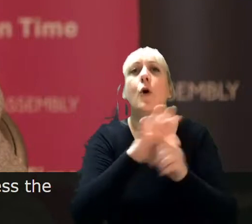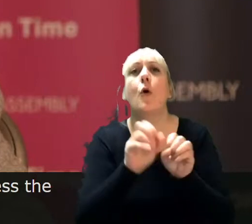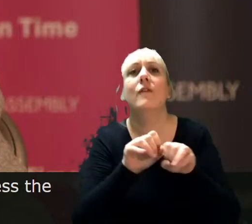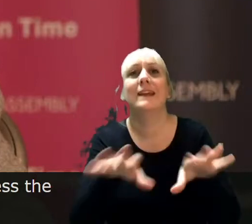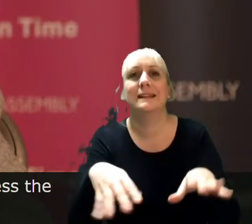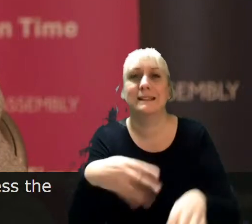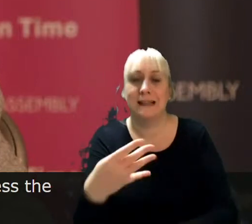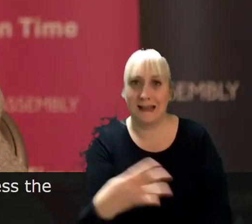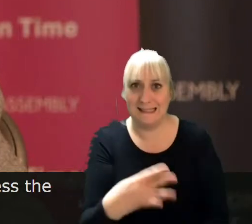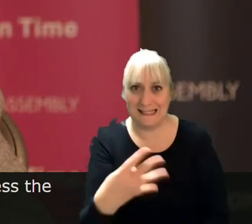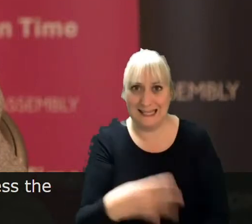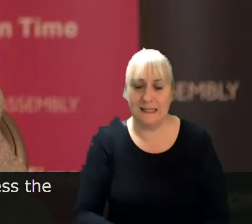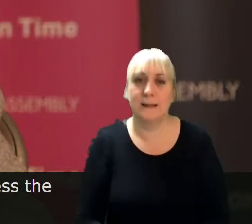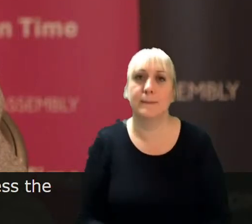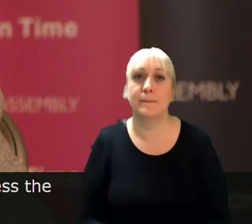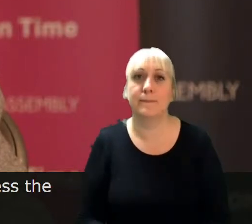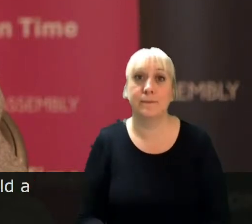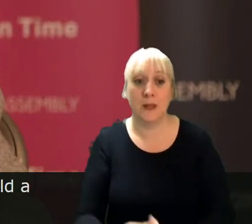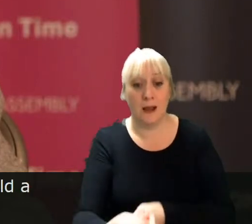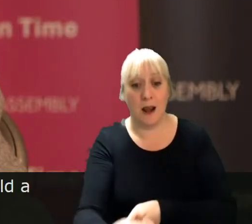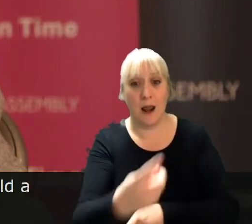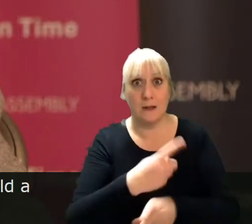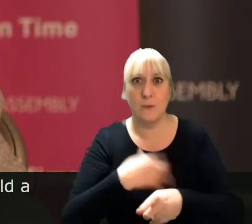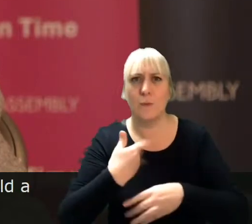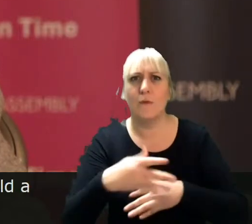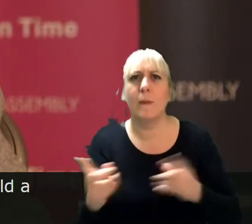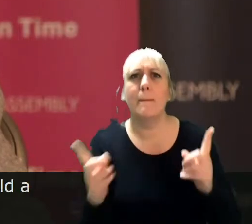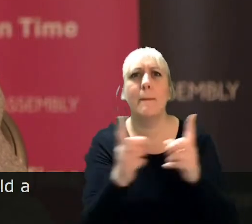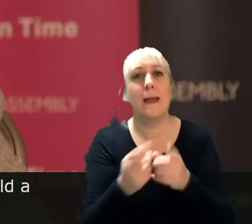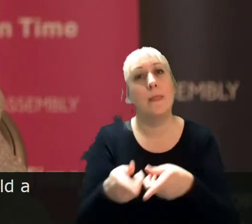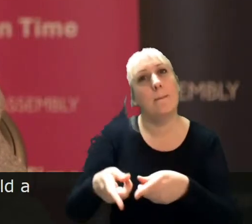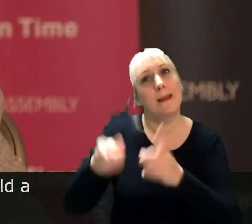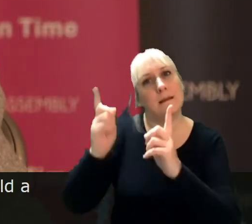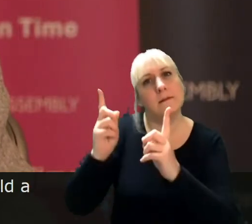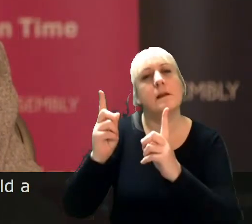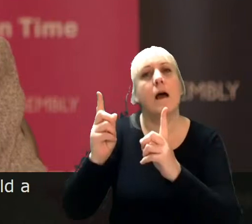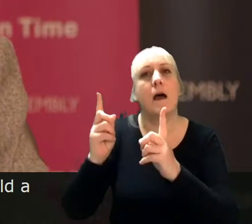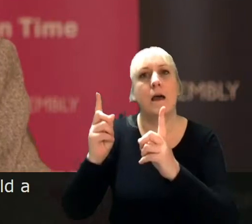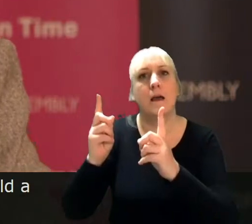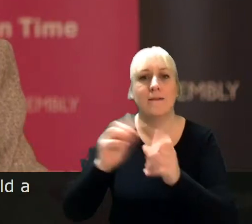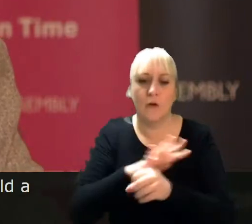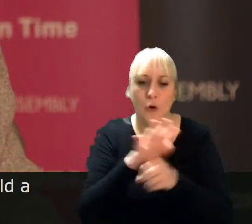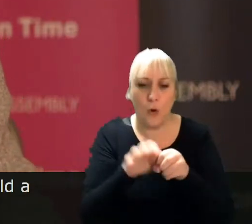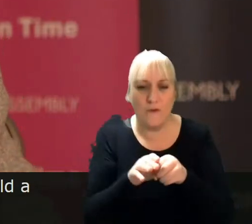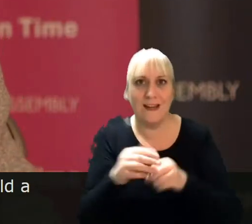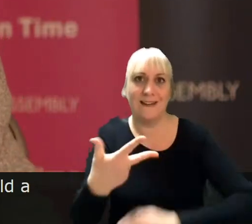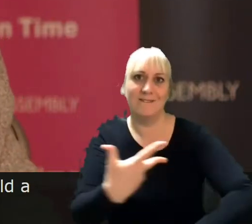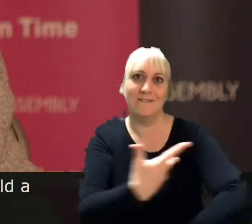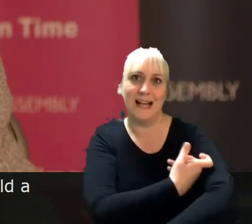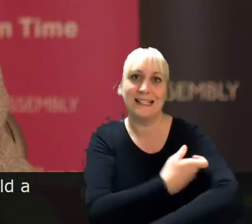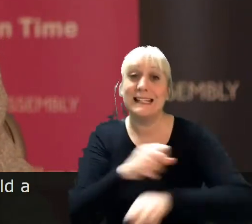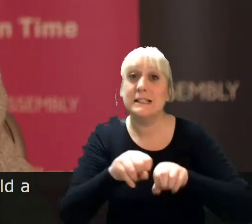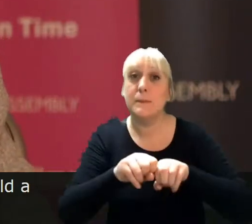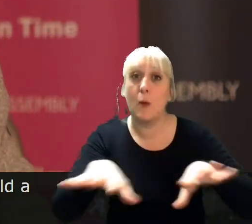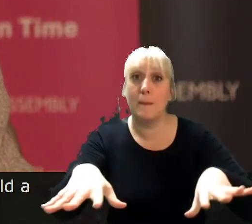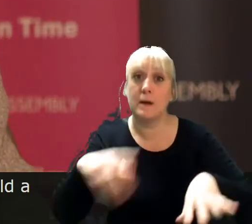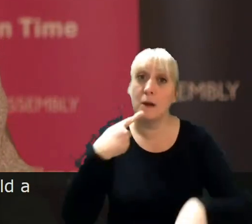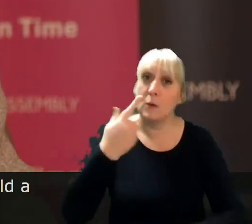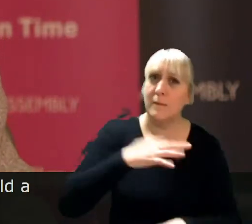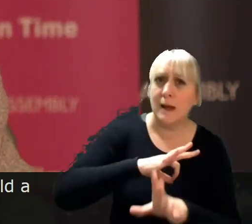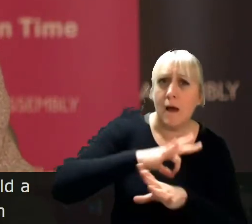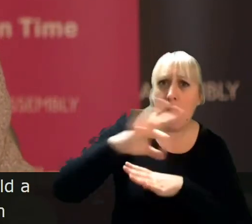the Minister for COVID vaccine deployment. We asked him whether Londoners are getting their fair share